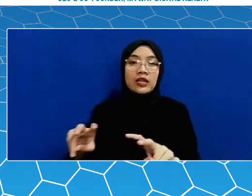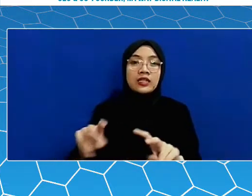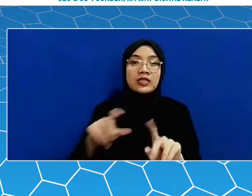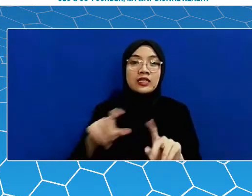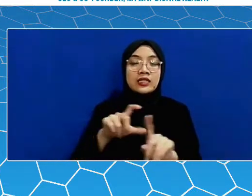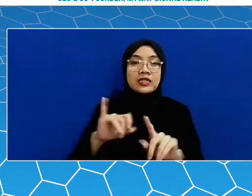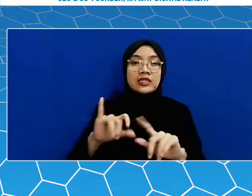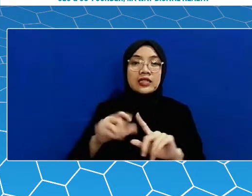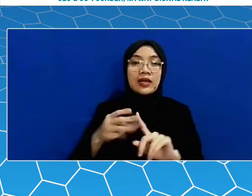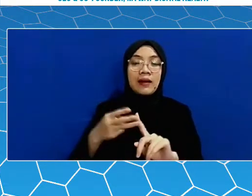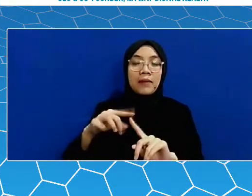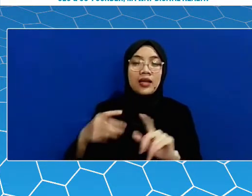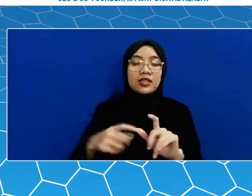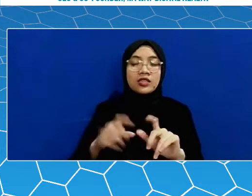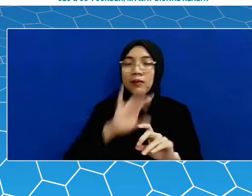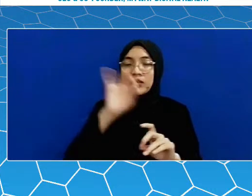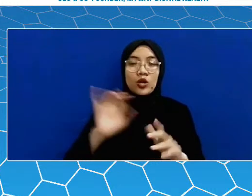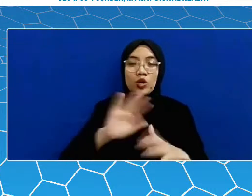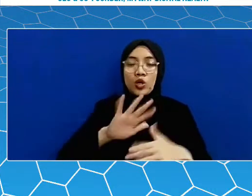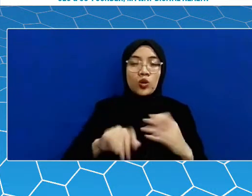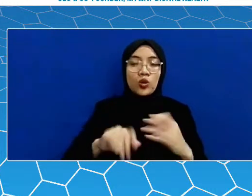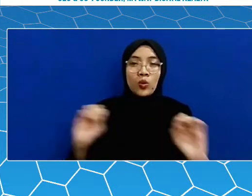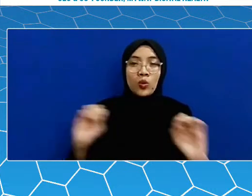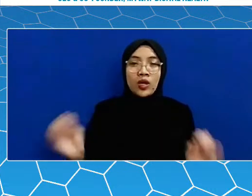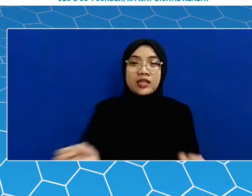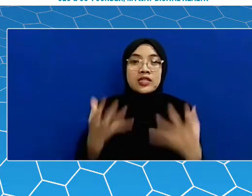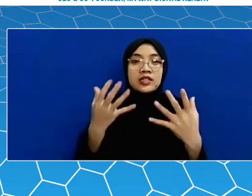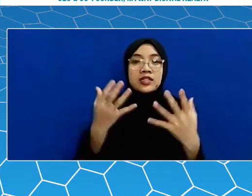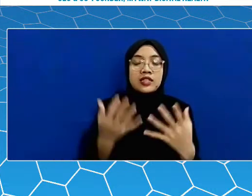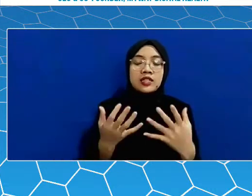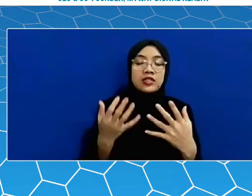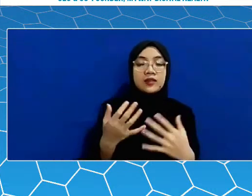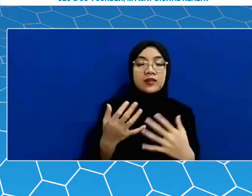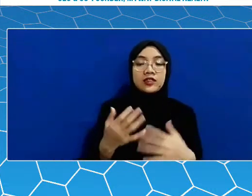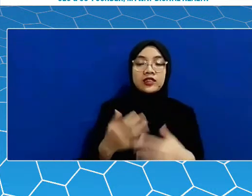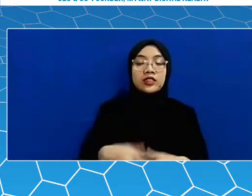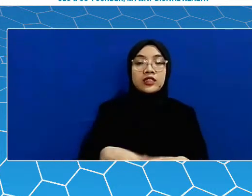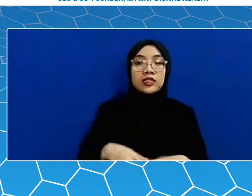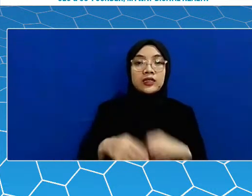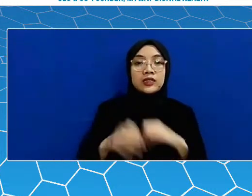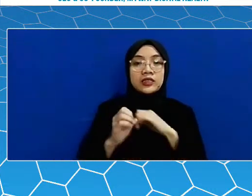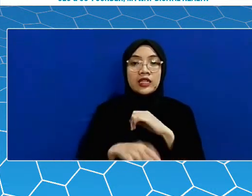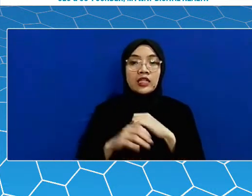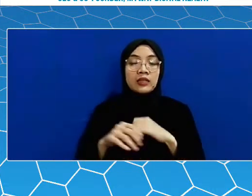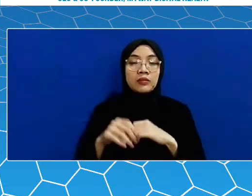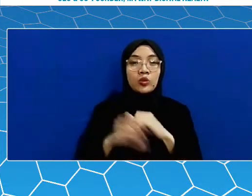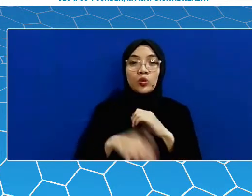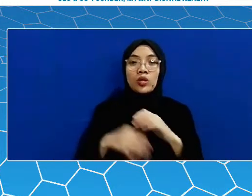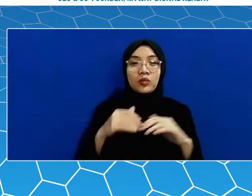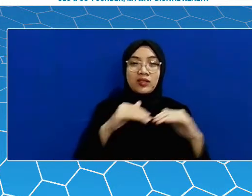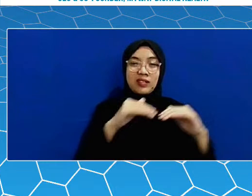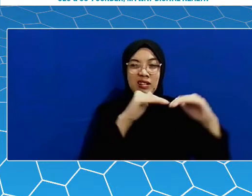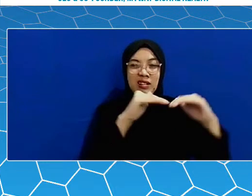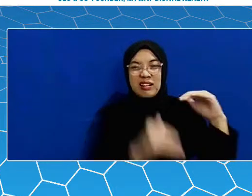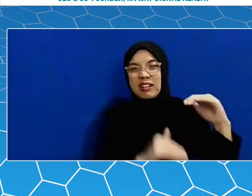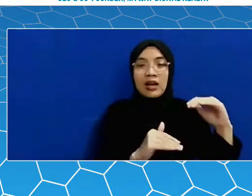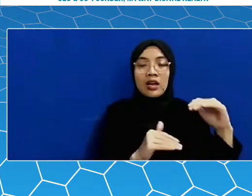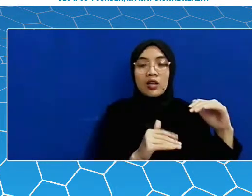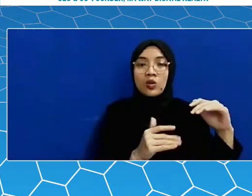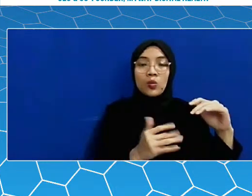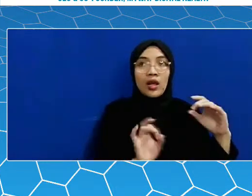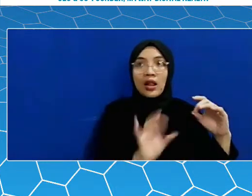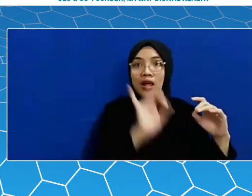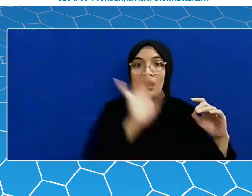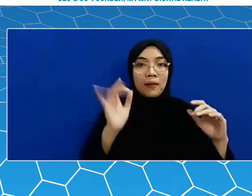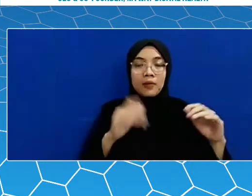and ketoacidosis and hospitalization, right through to predictions of cardiovascular disease, amputation, stroke,